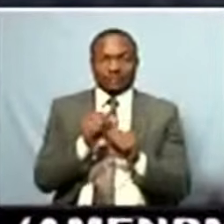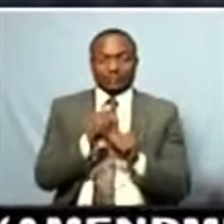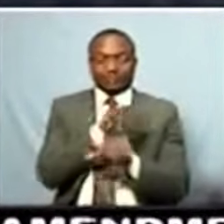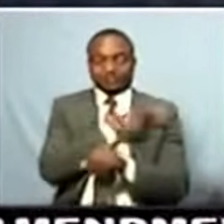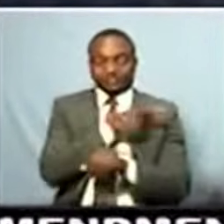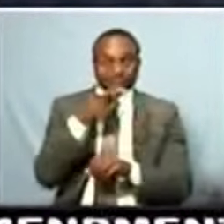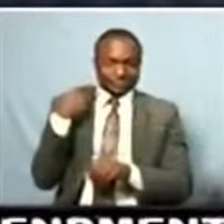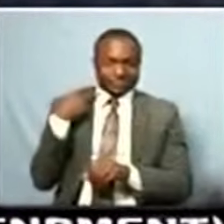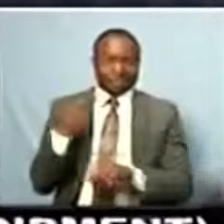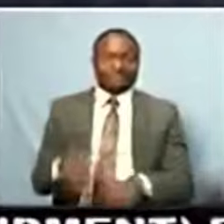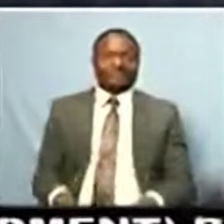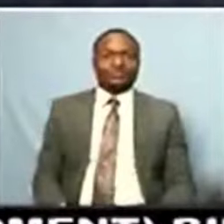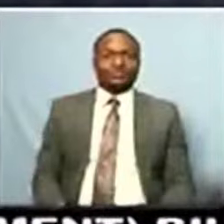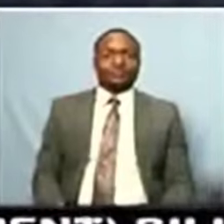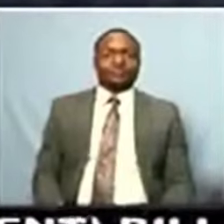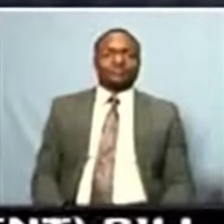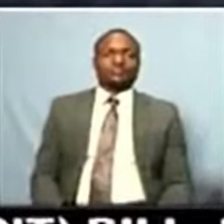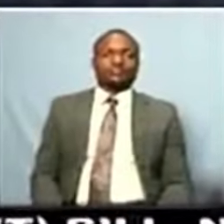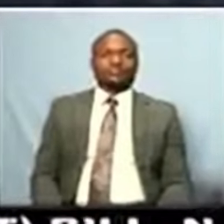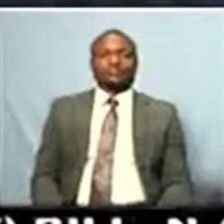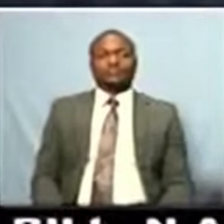of Parliament.